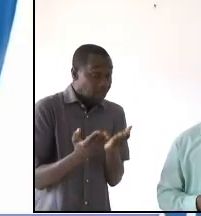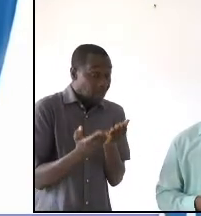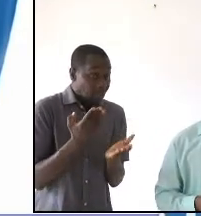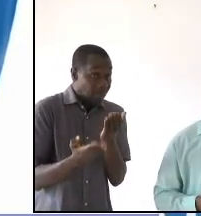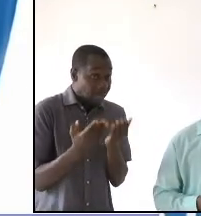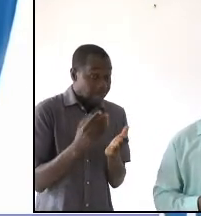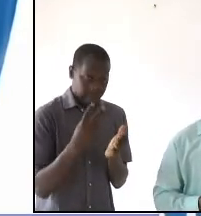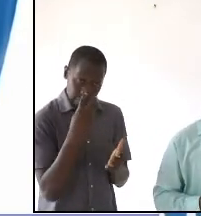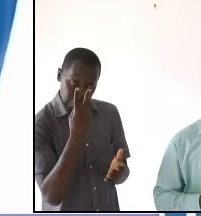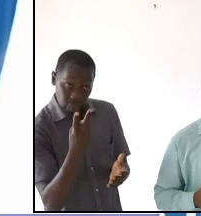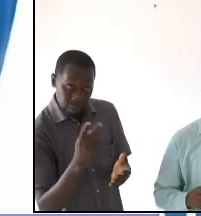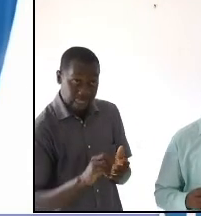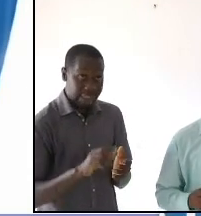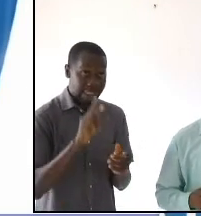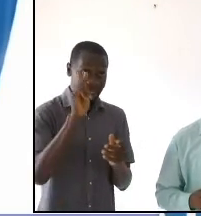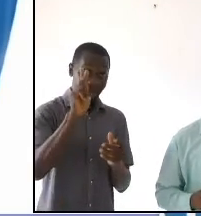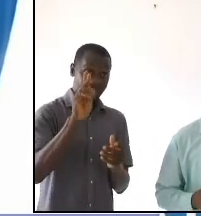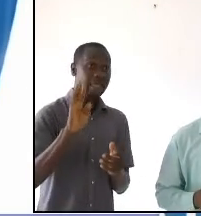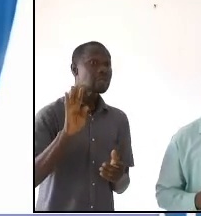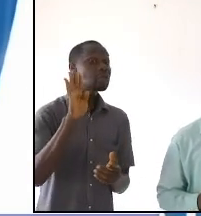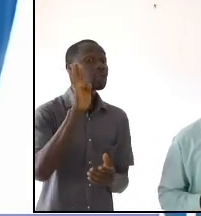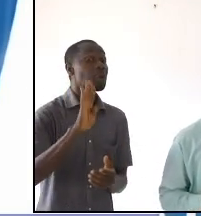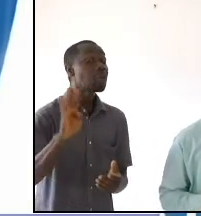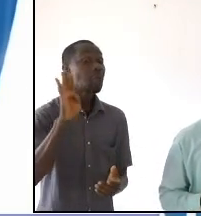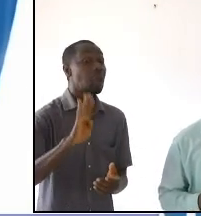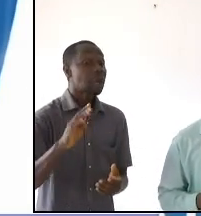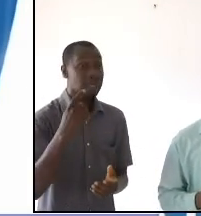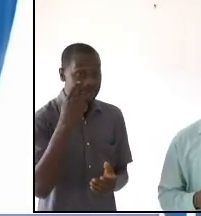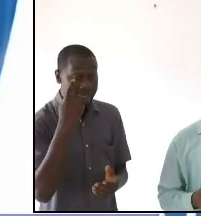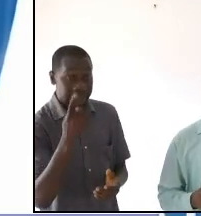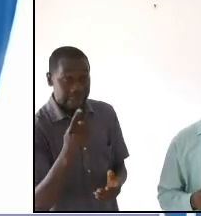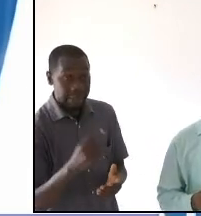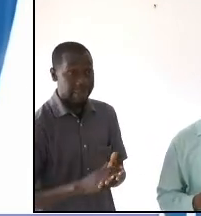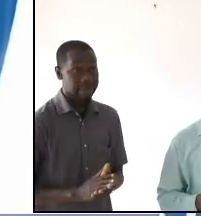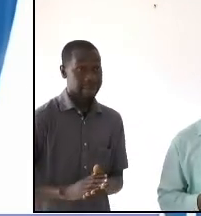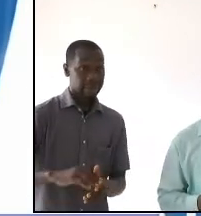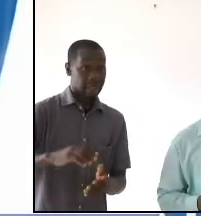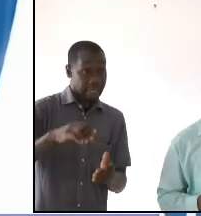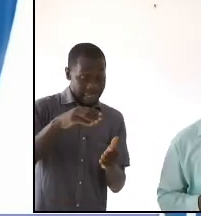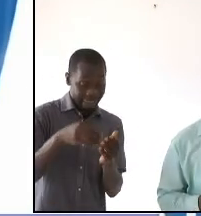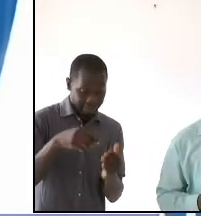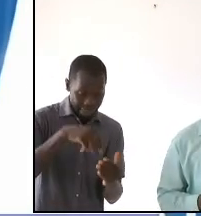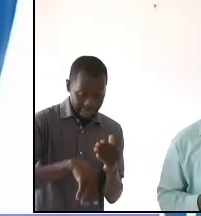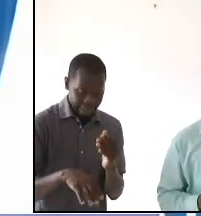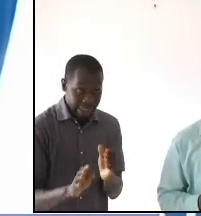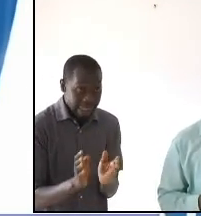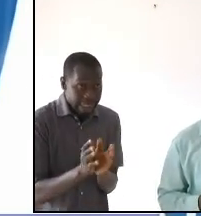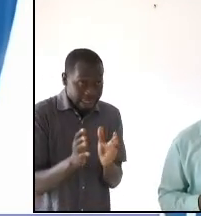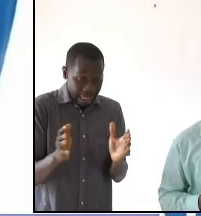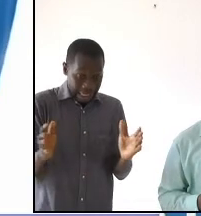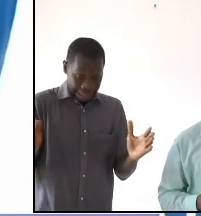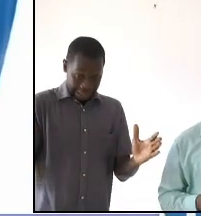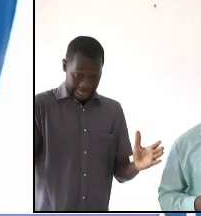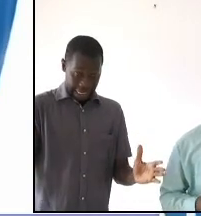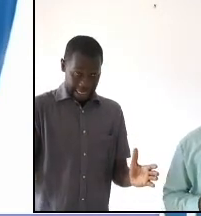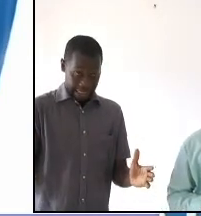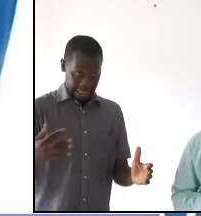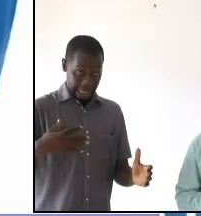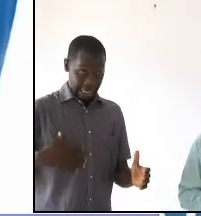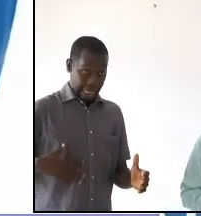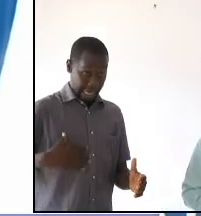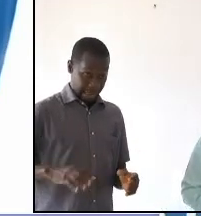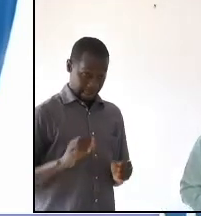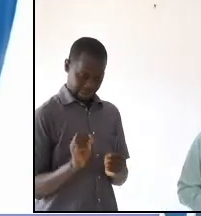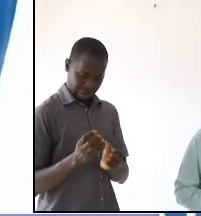to, if we look at the vein, the blue one, you can see the space inside is large, and hence the wall is